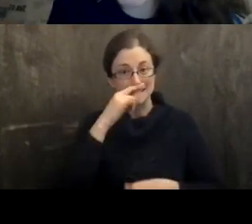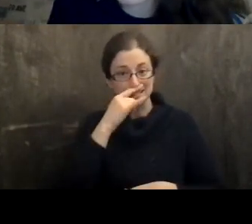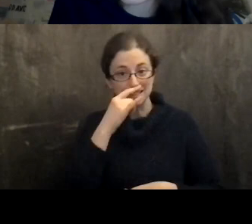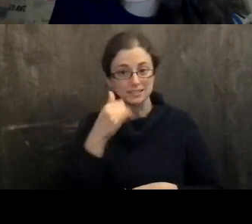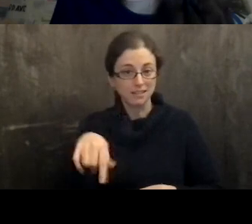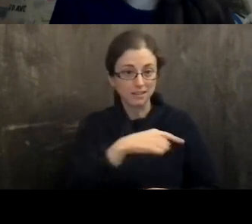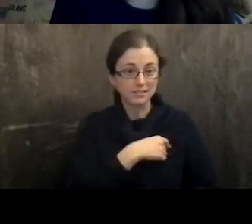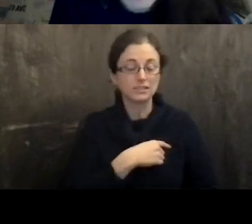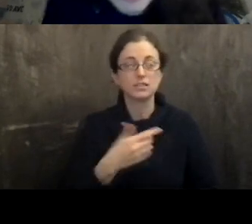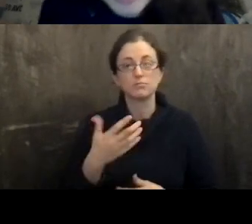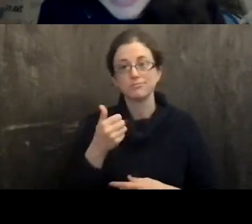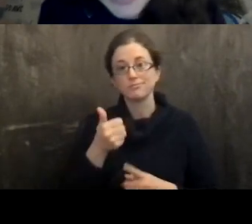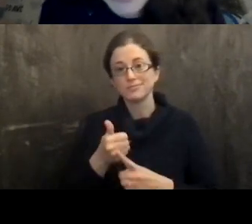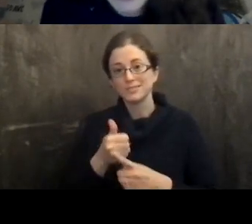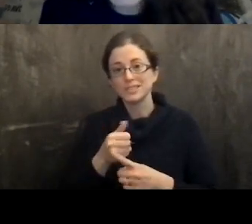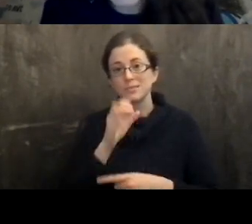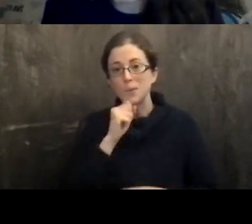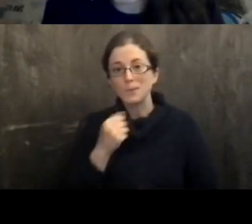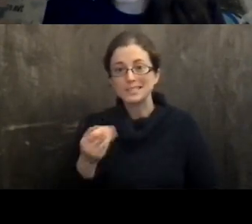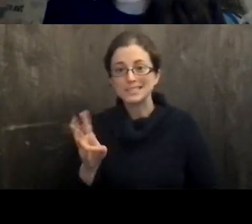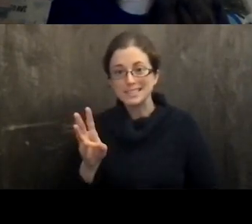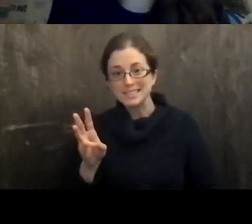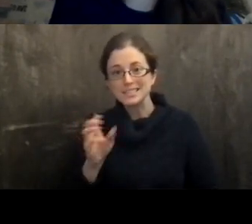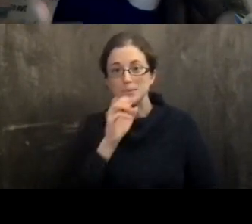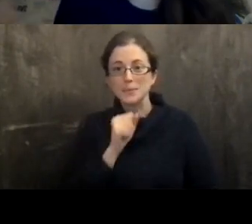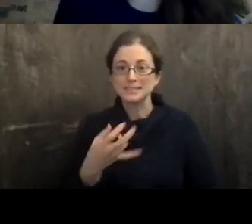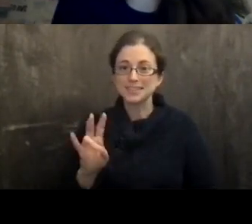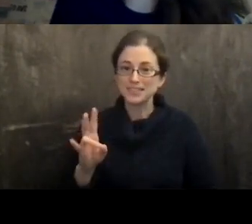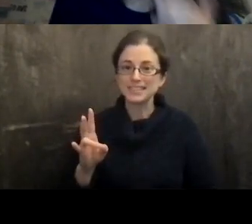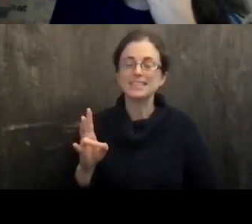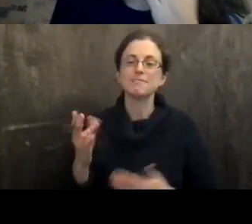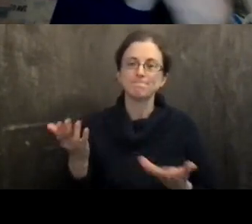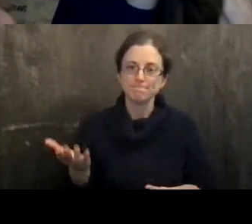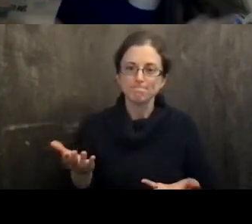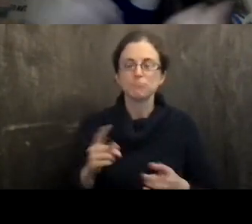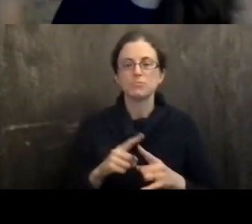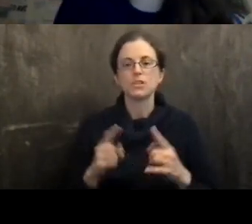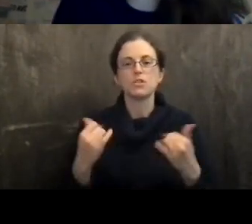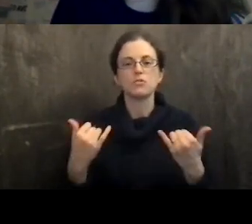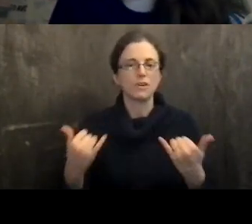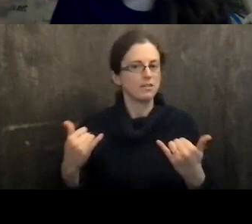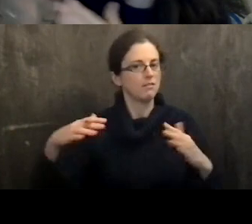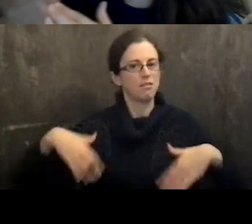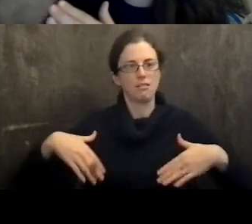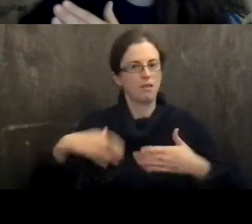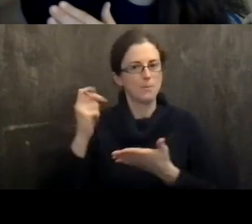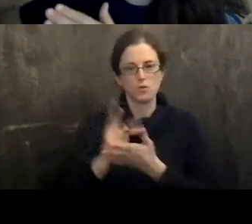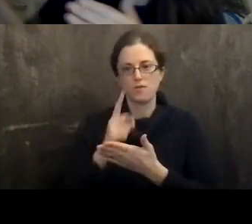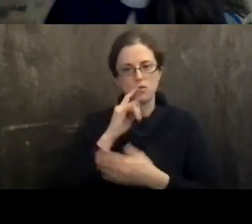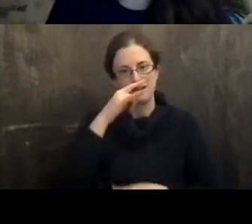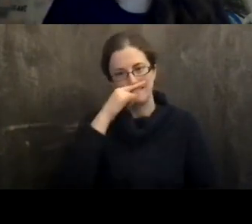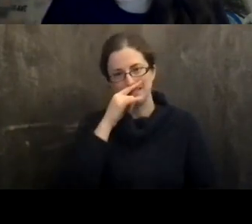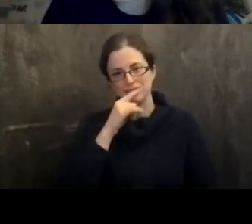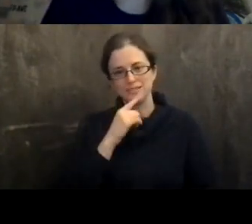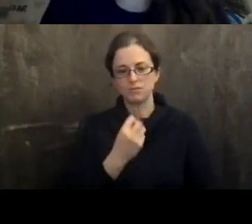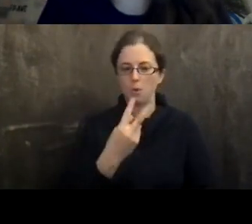their vaccine, really would like to get our kids boosters, but right now it's not approved for kids 12 to 18. It's only for kids